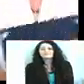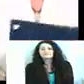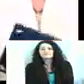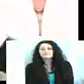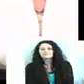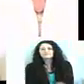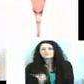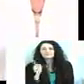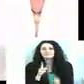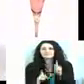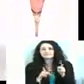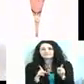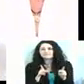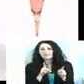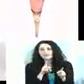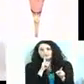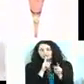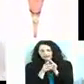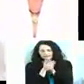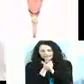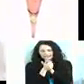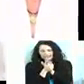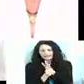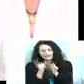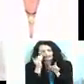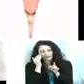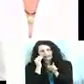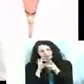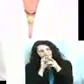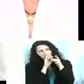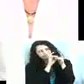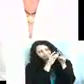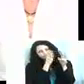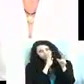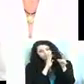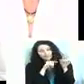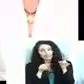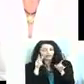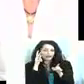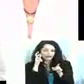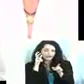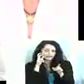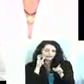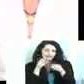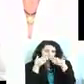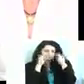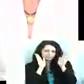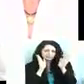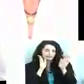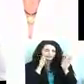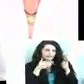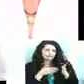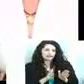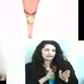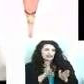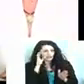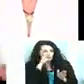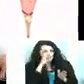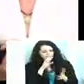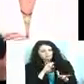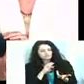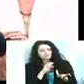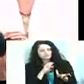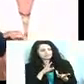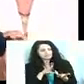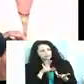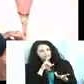These people are so gifted, and they know they belong to God, and they're listening, and they're looking to find their place of